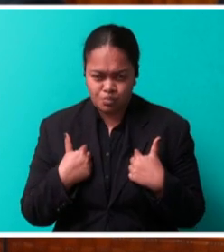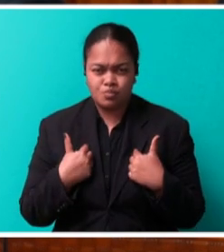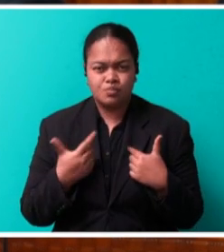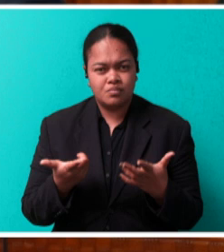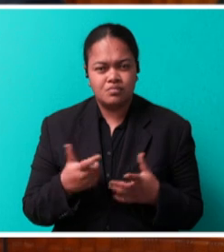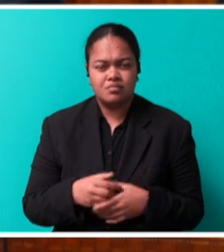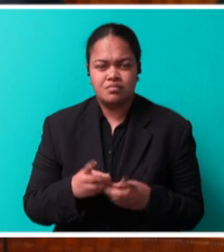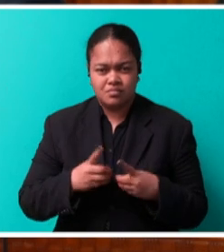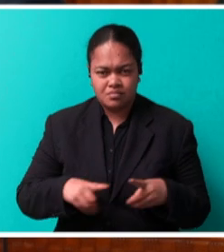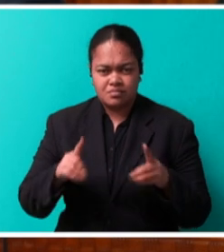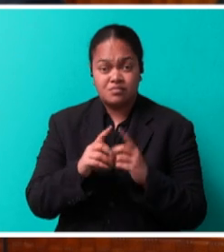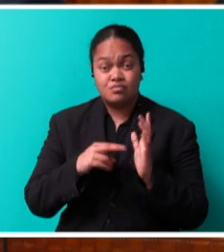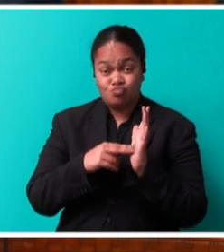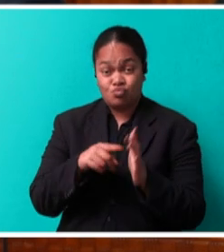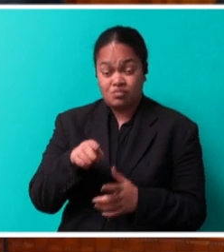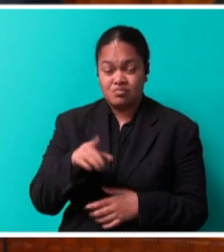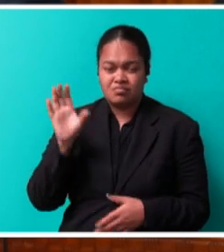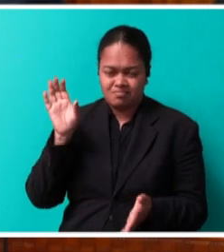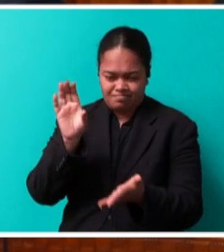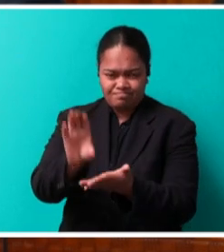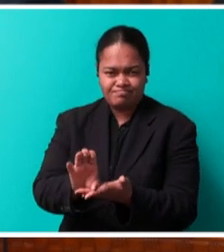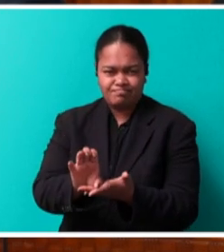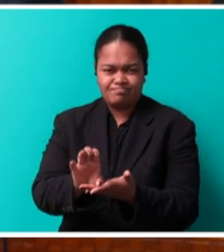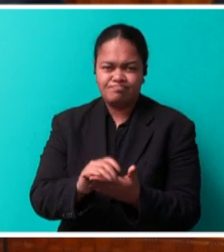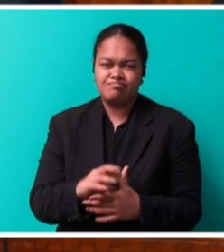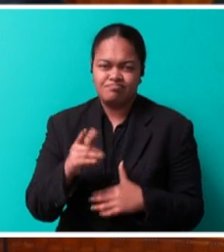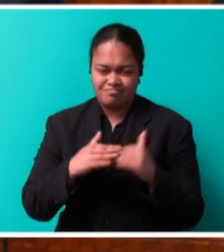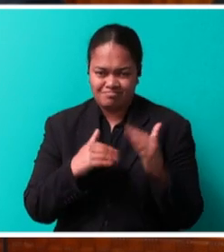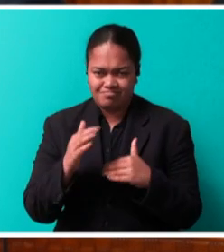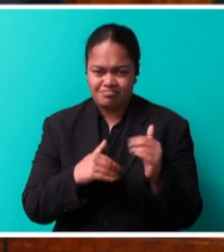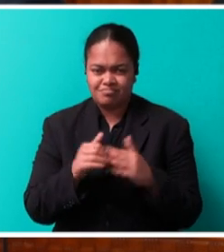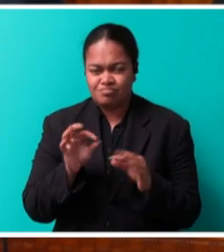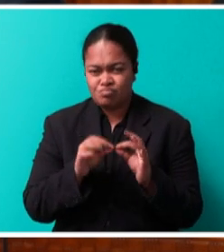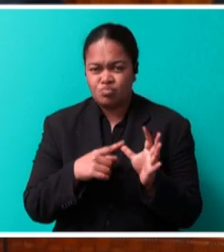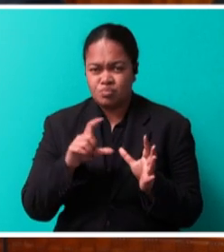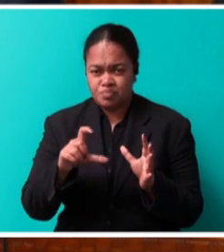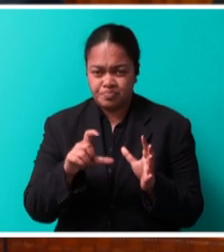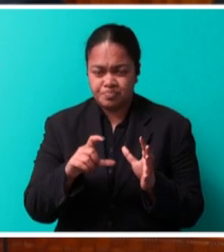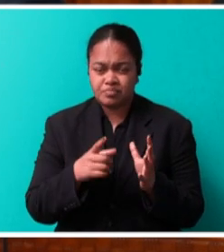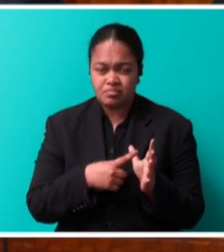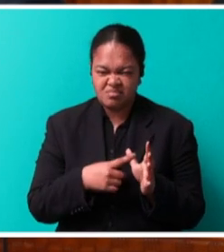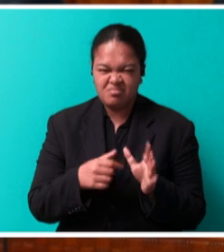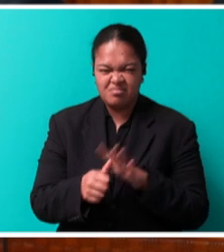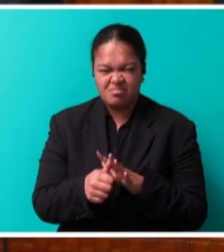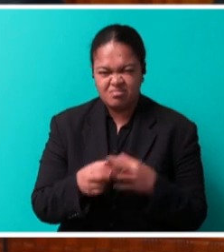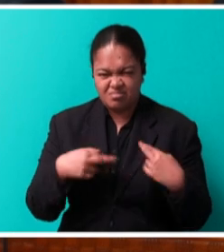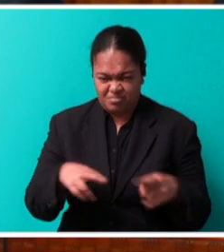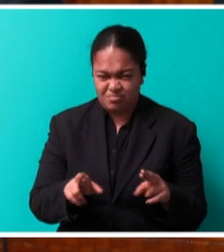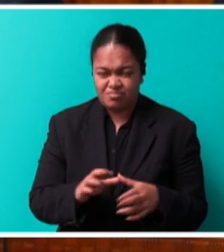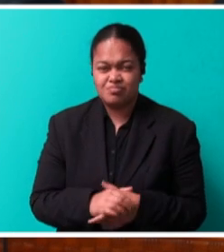Divisional Engineer Northern has been allocated funding for the construction of the Buca access road from the main road to the powerhouse, as well